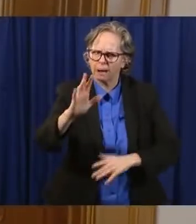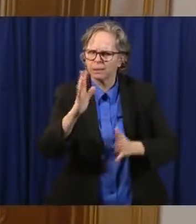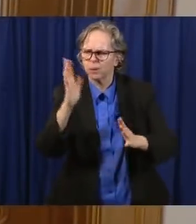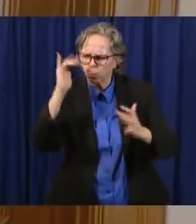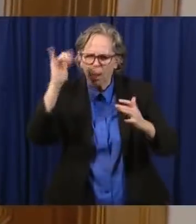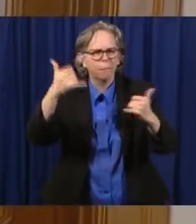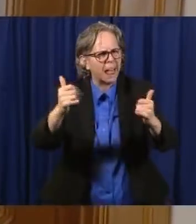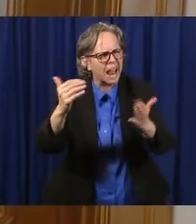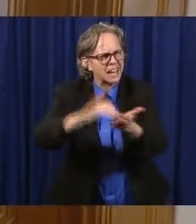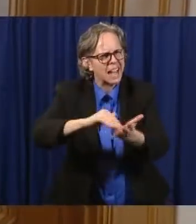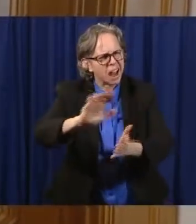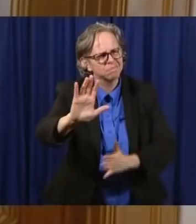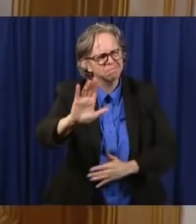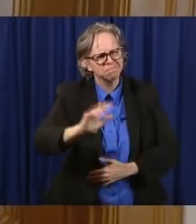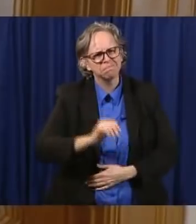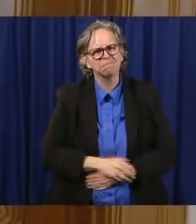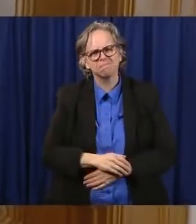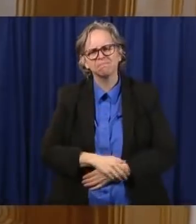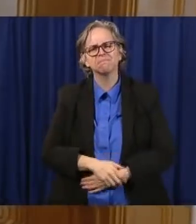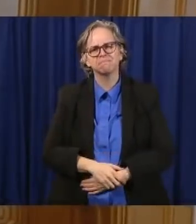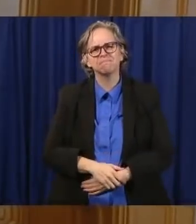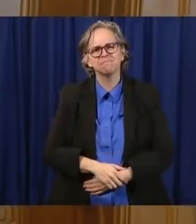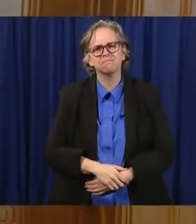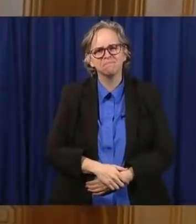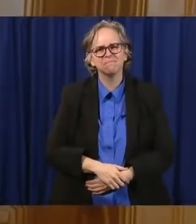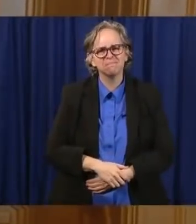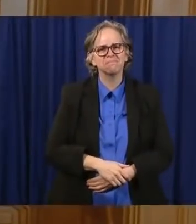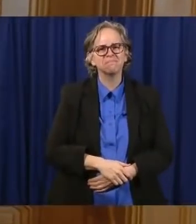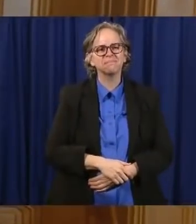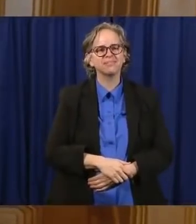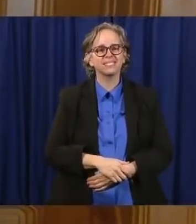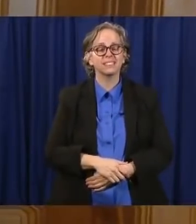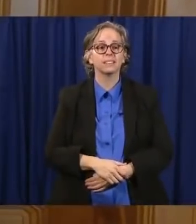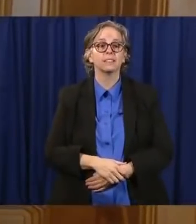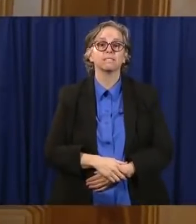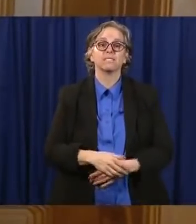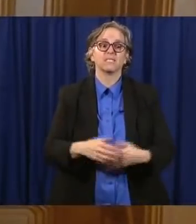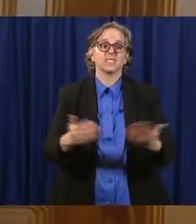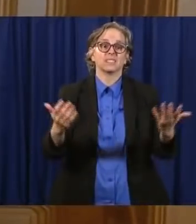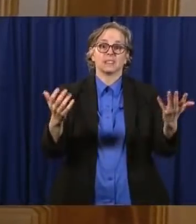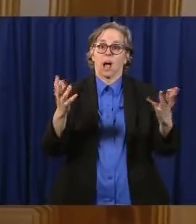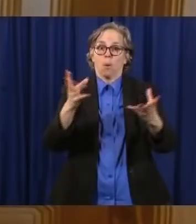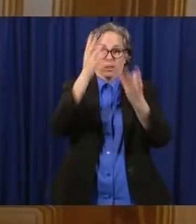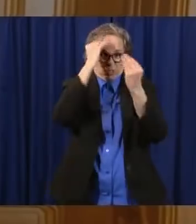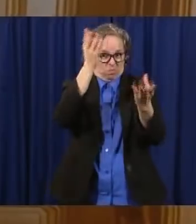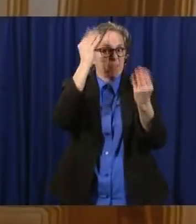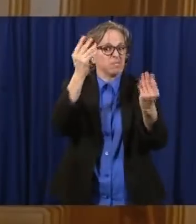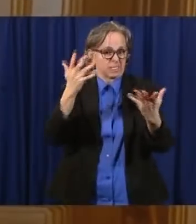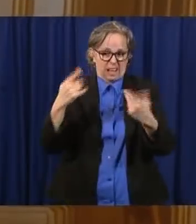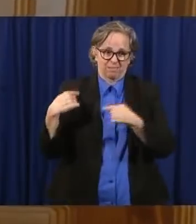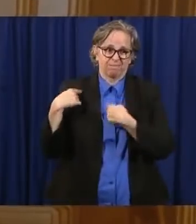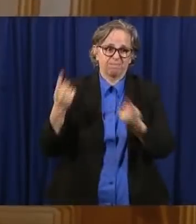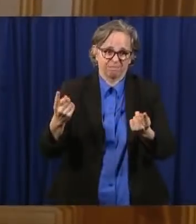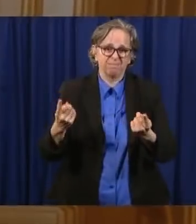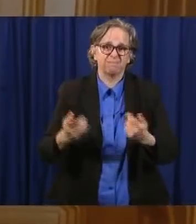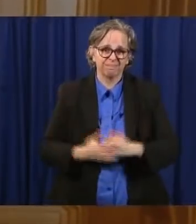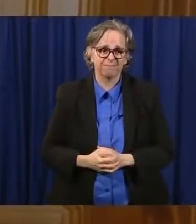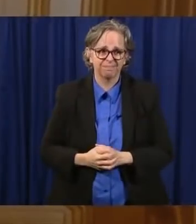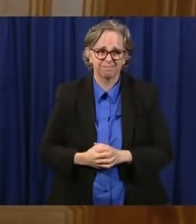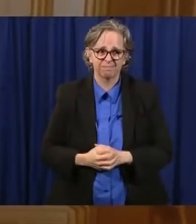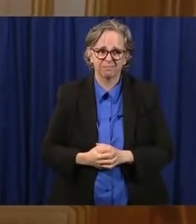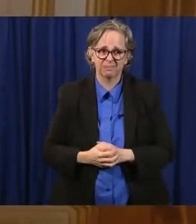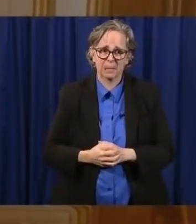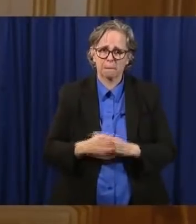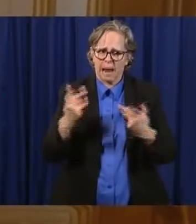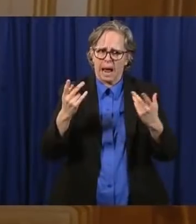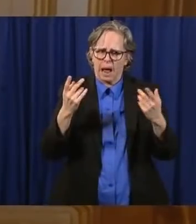better. I want to give a little update. We've done this a number of times, but we'll continue to do